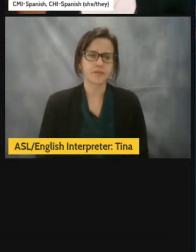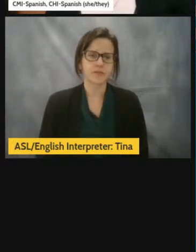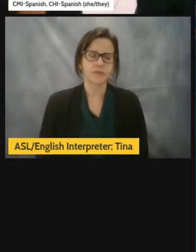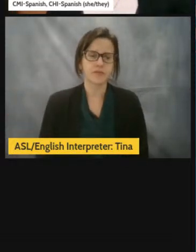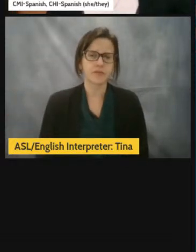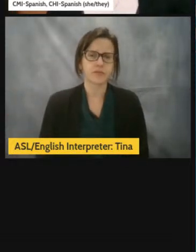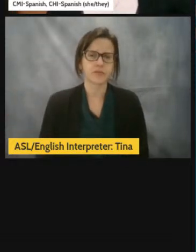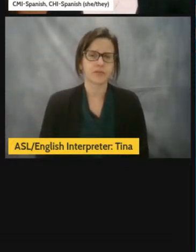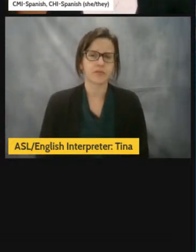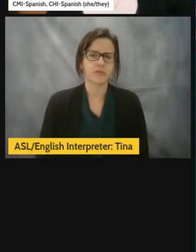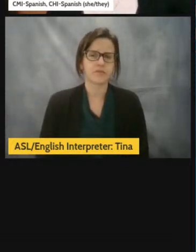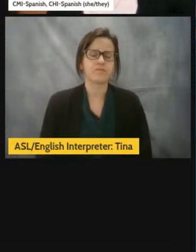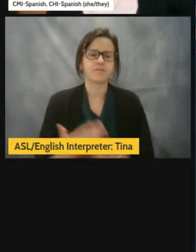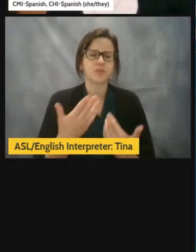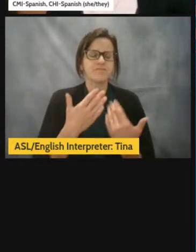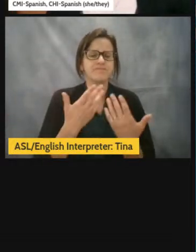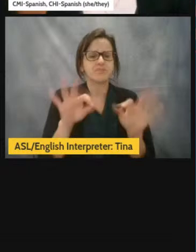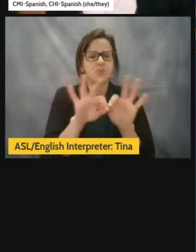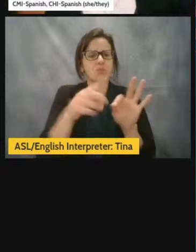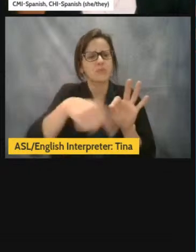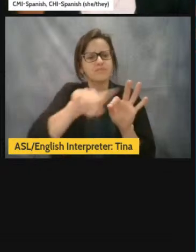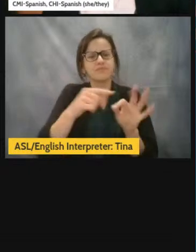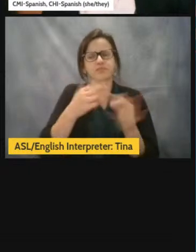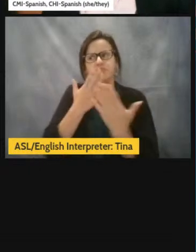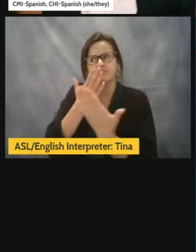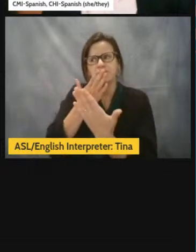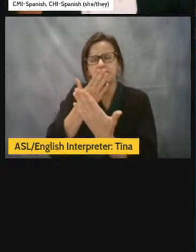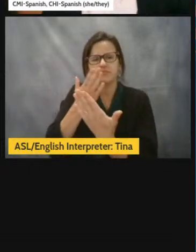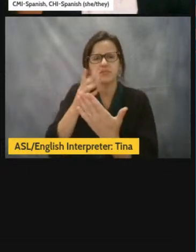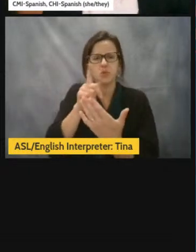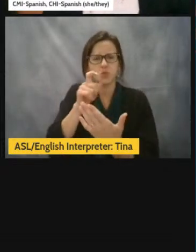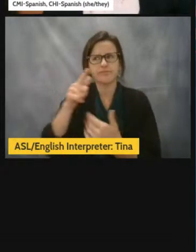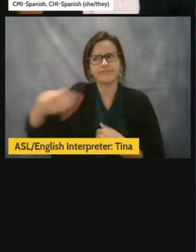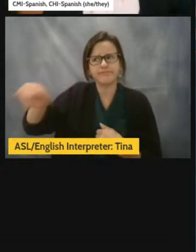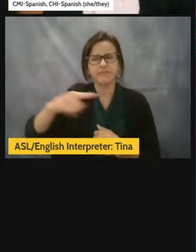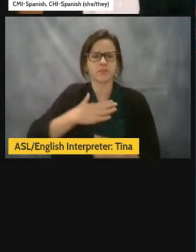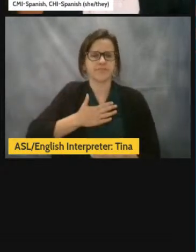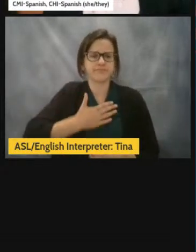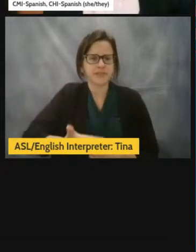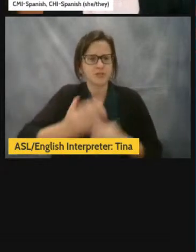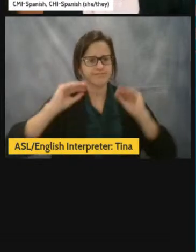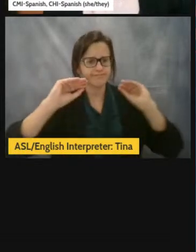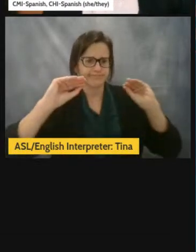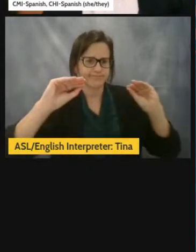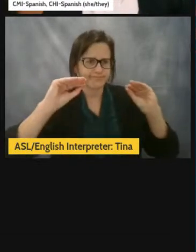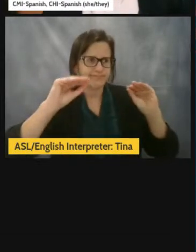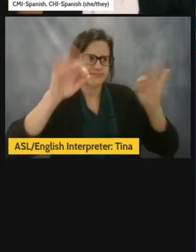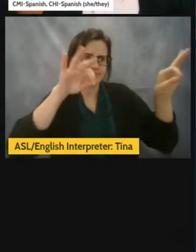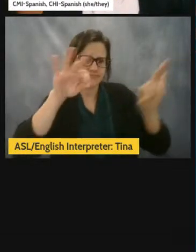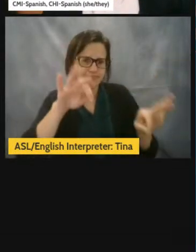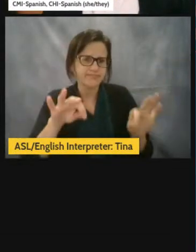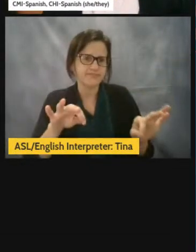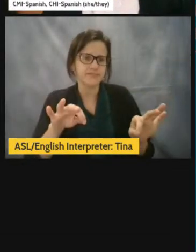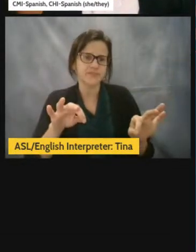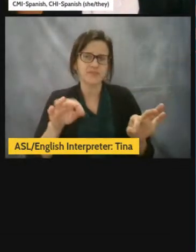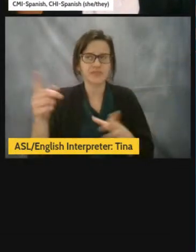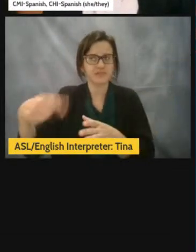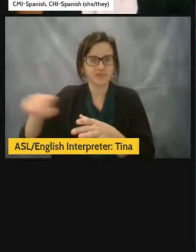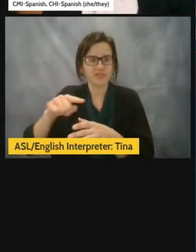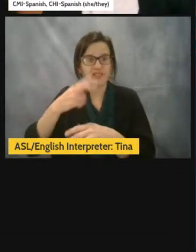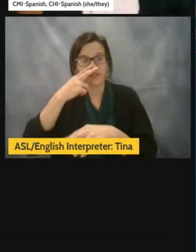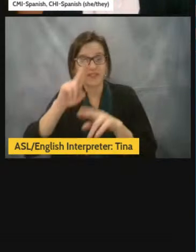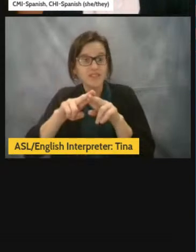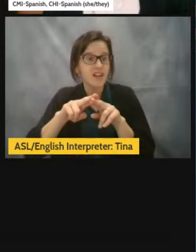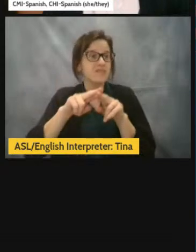just be grateful for people who take the time to educate you, okay? Because these are not fun things to present about. I'll tell